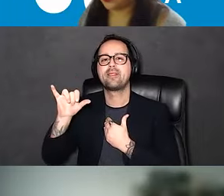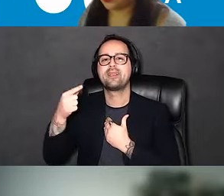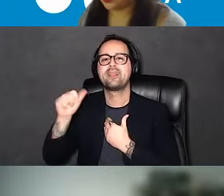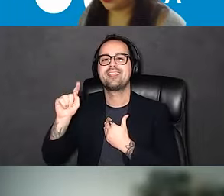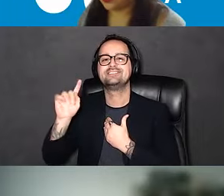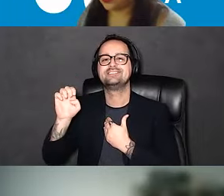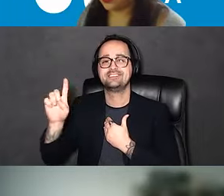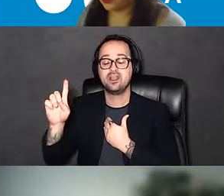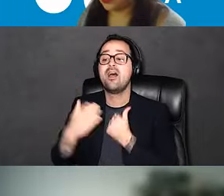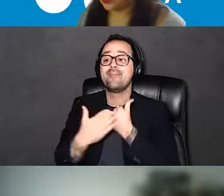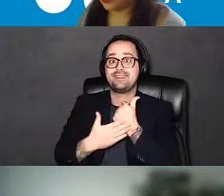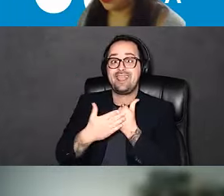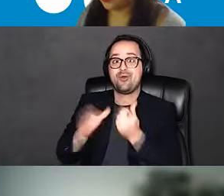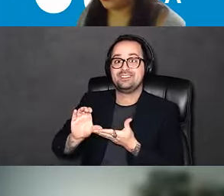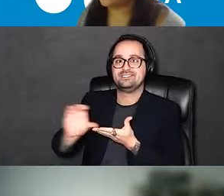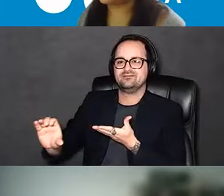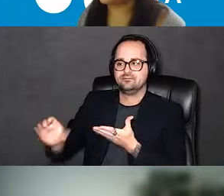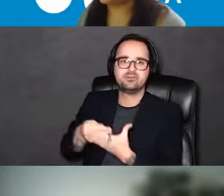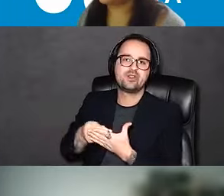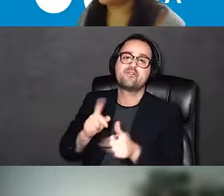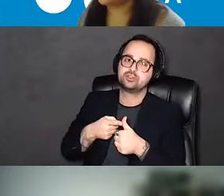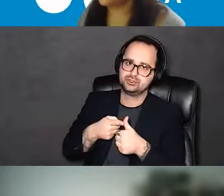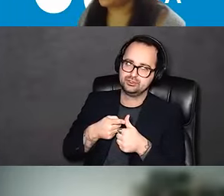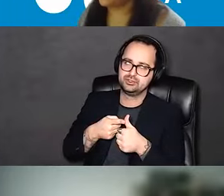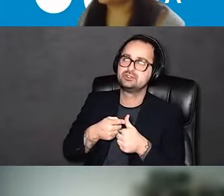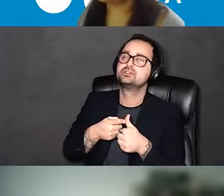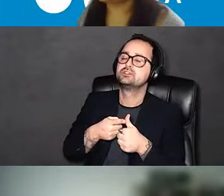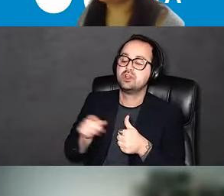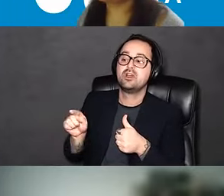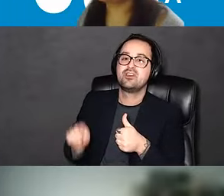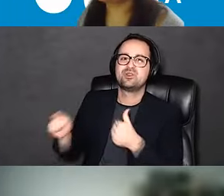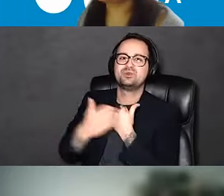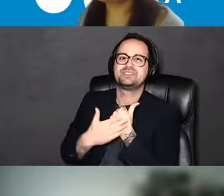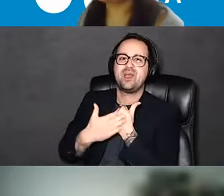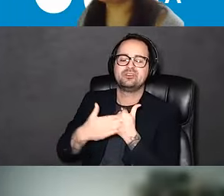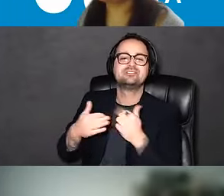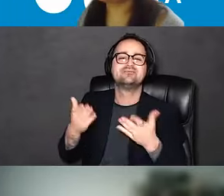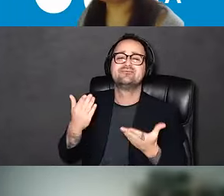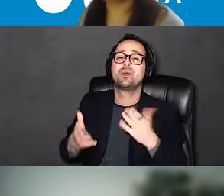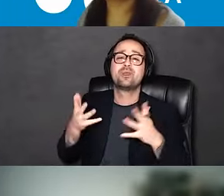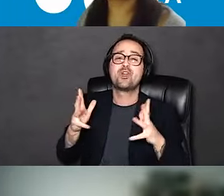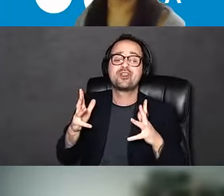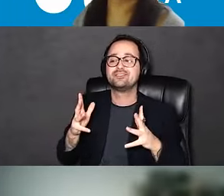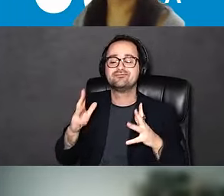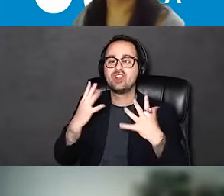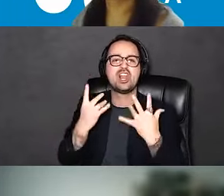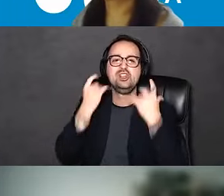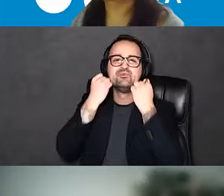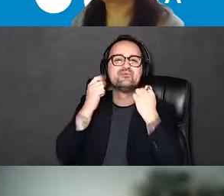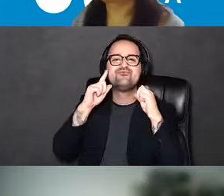counties got their money the earliest. And so they may have already made those